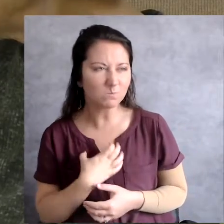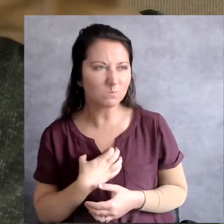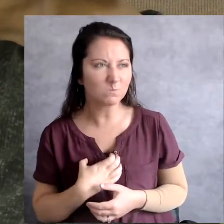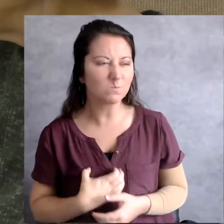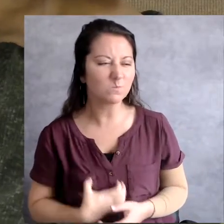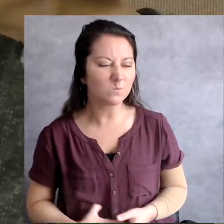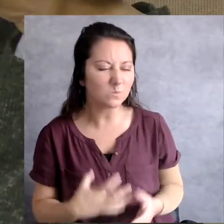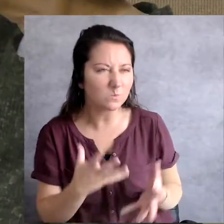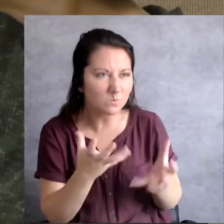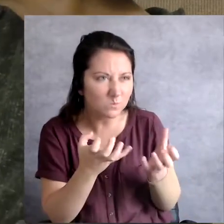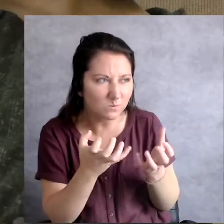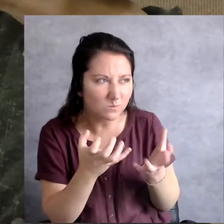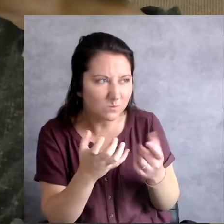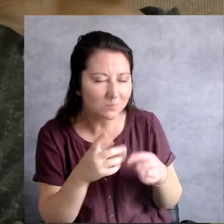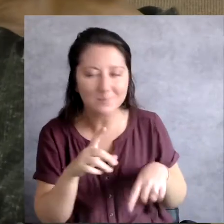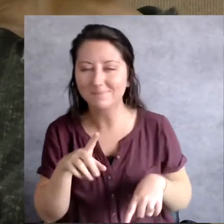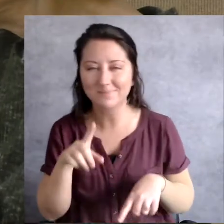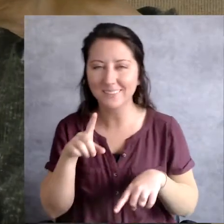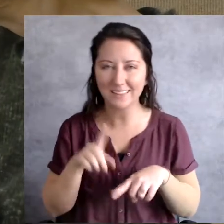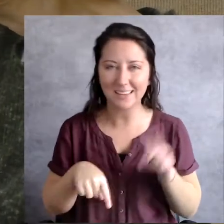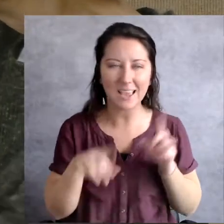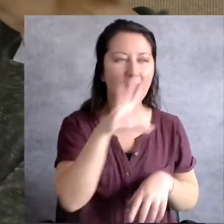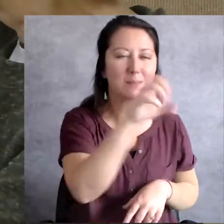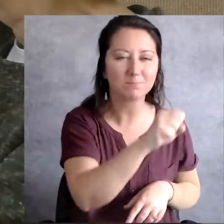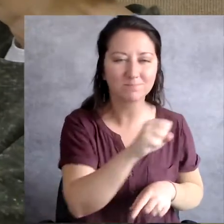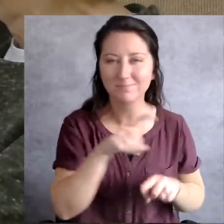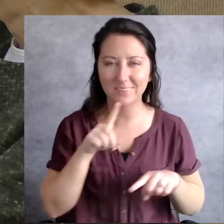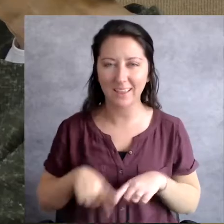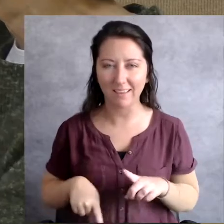them up, but it can't reach them.